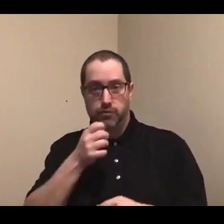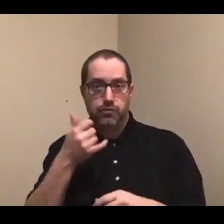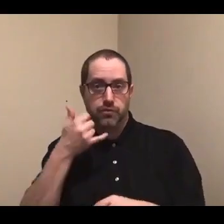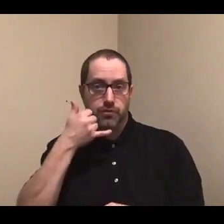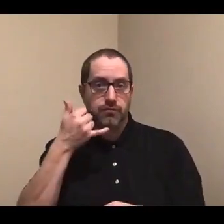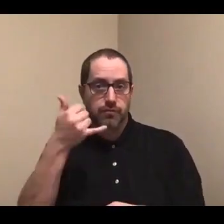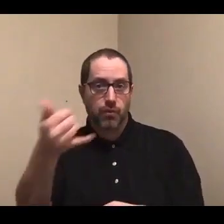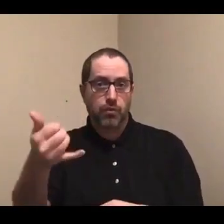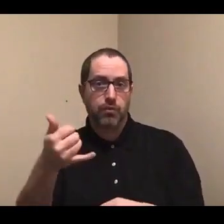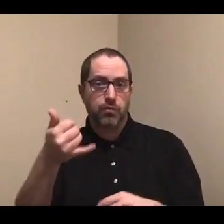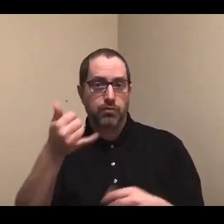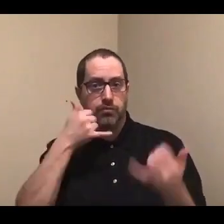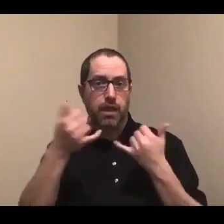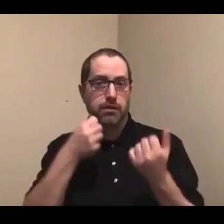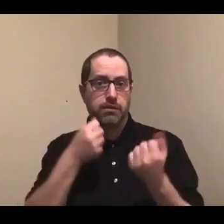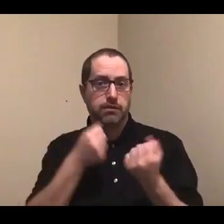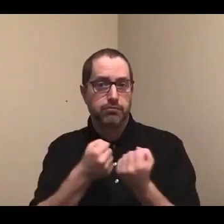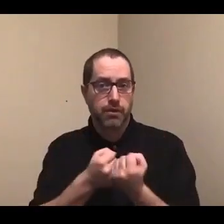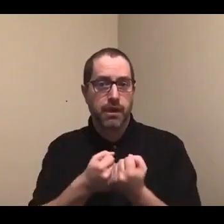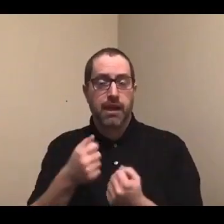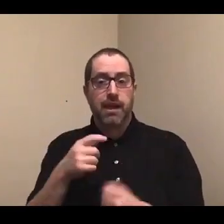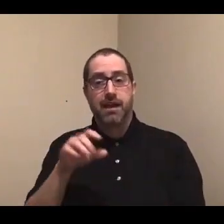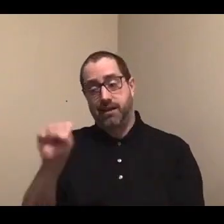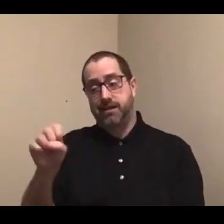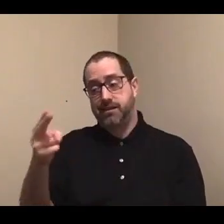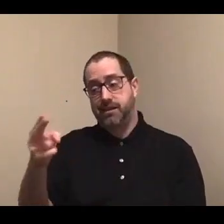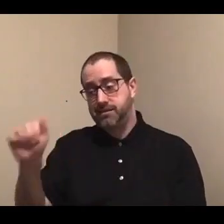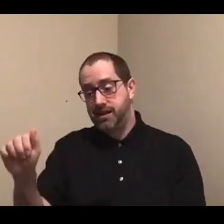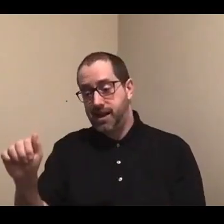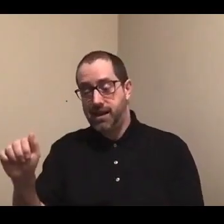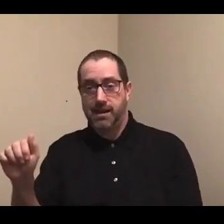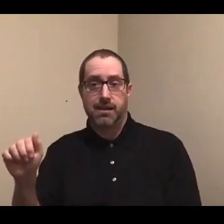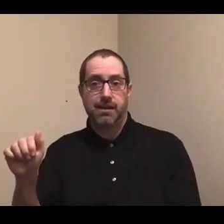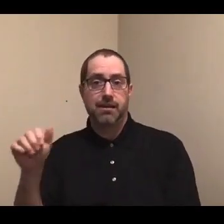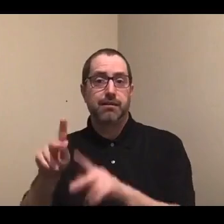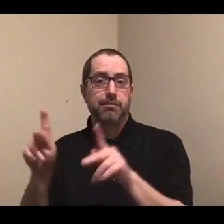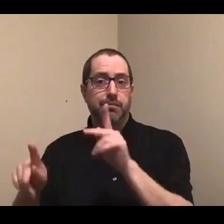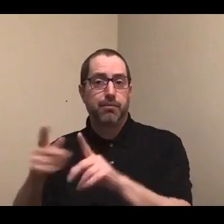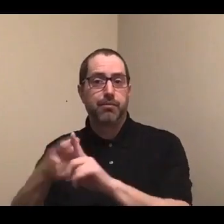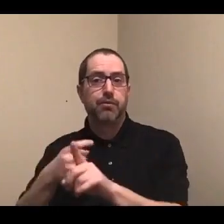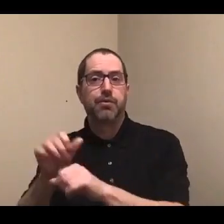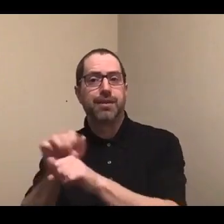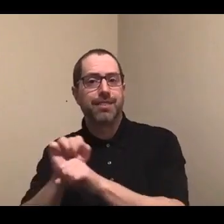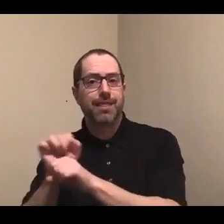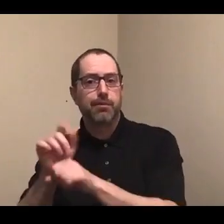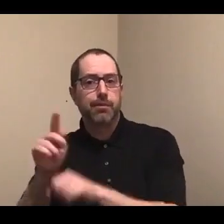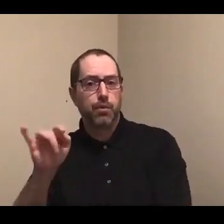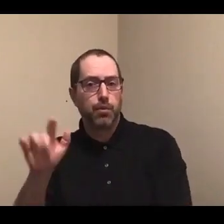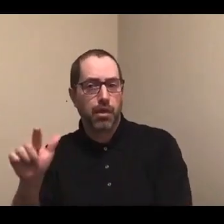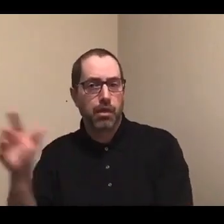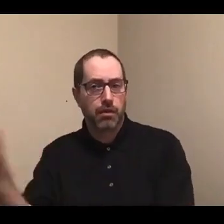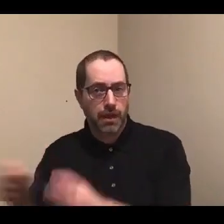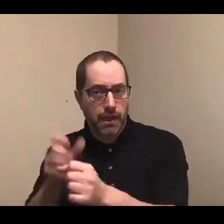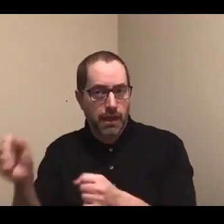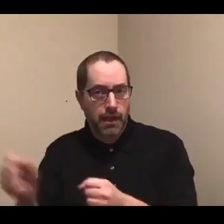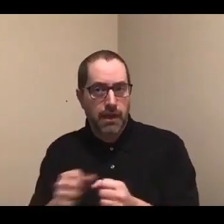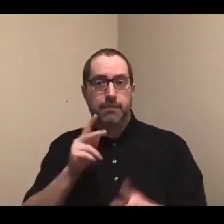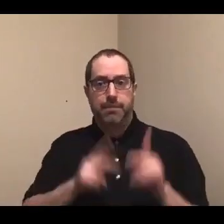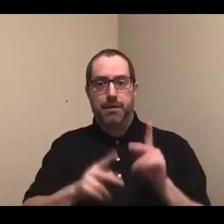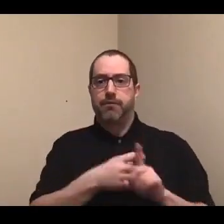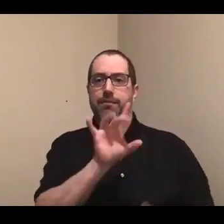have additional SHA employees, such as through Labor Pool, as well as people from the 811 call